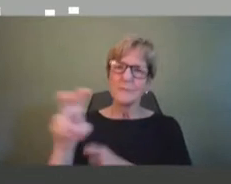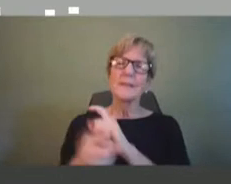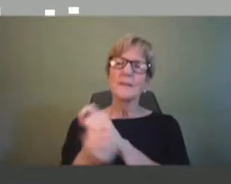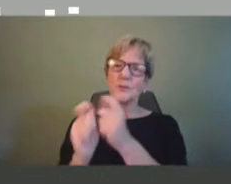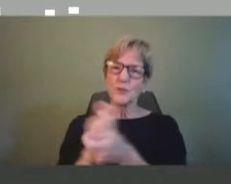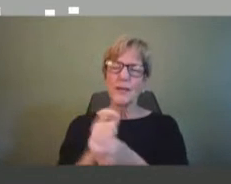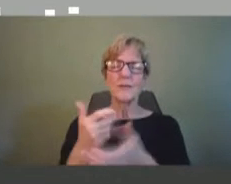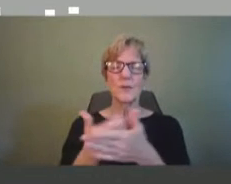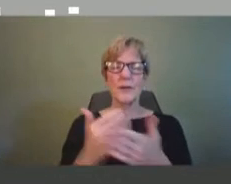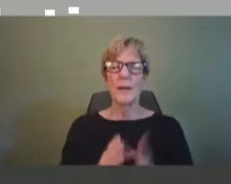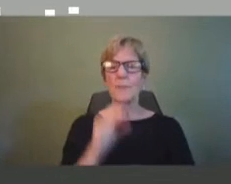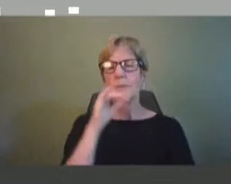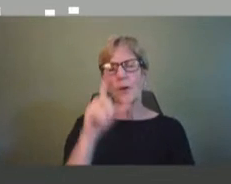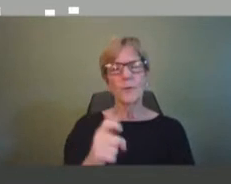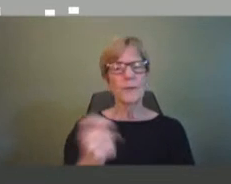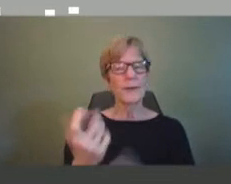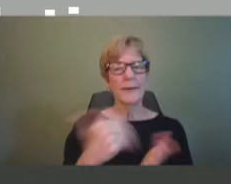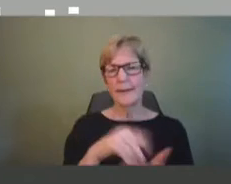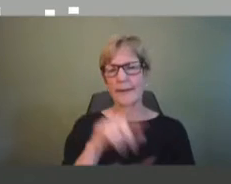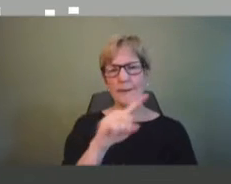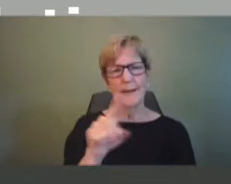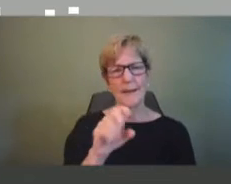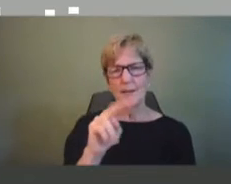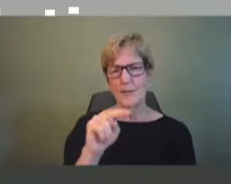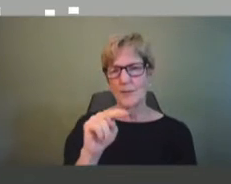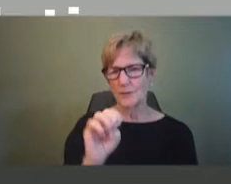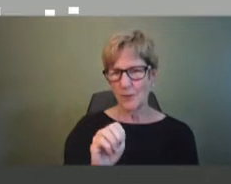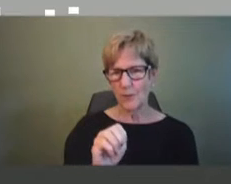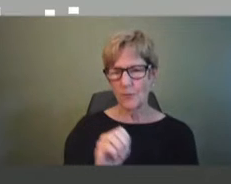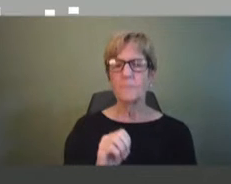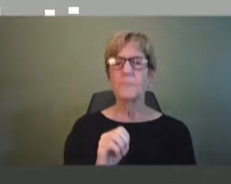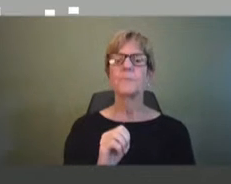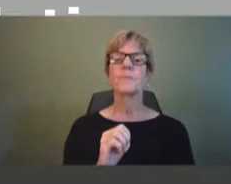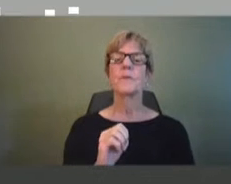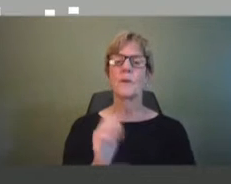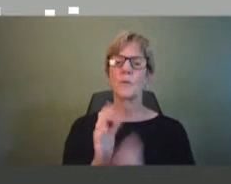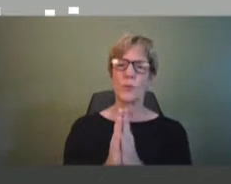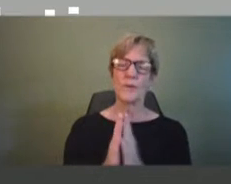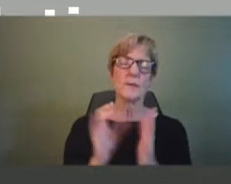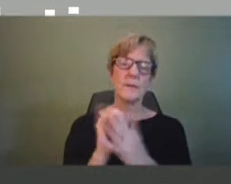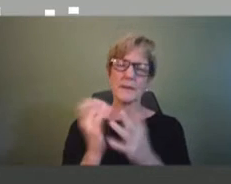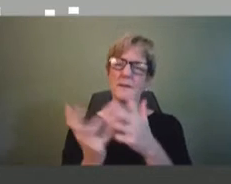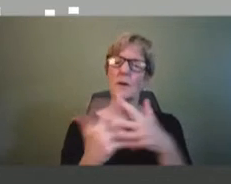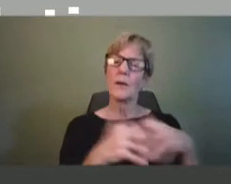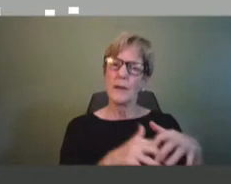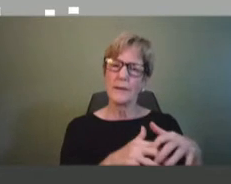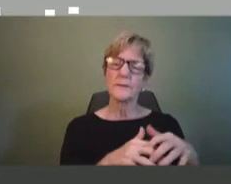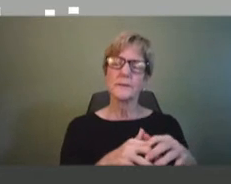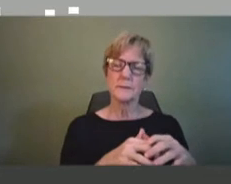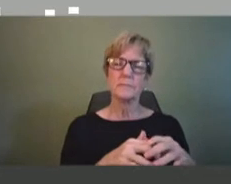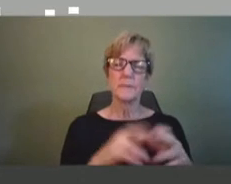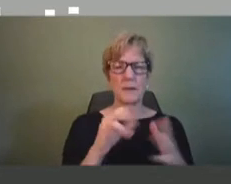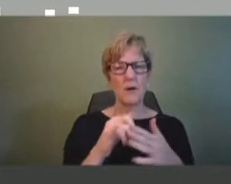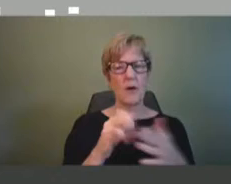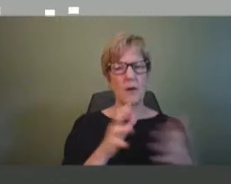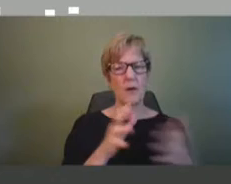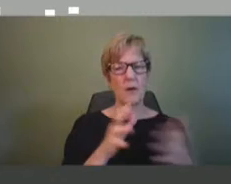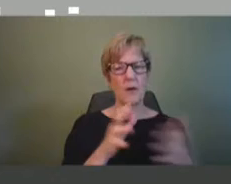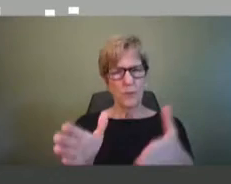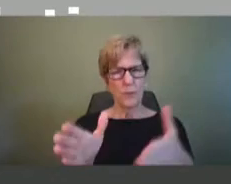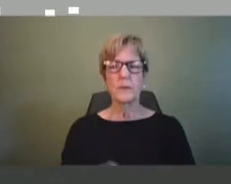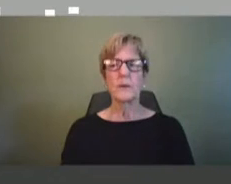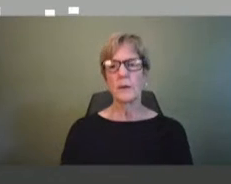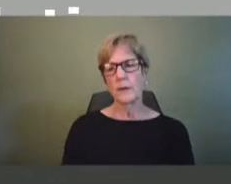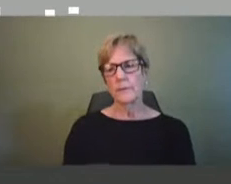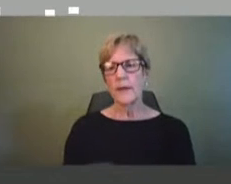without the need for another rezoning so everything will end up being in in really good alignment uh along that Corridor which is an outcome that I